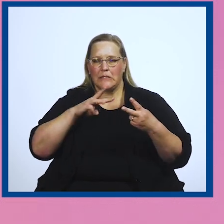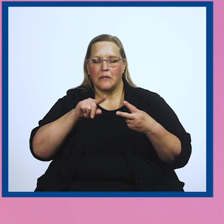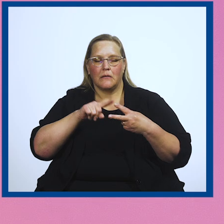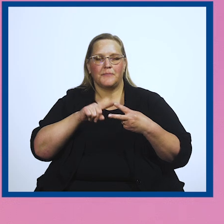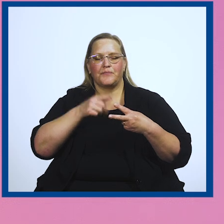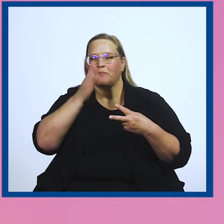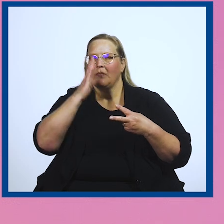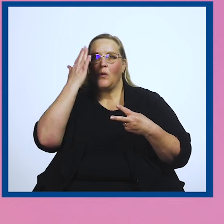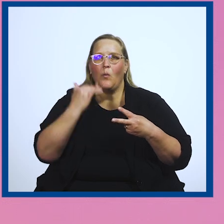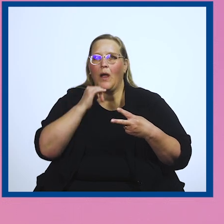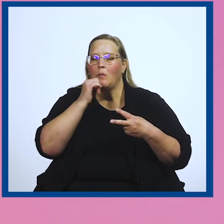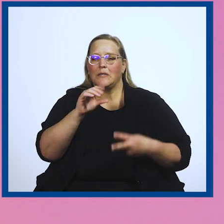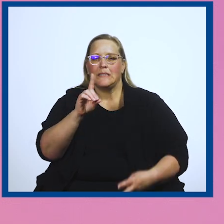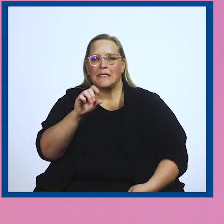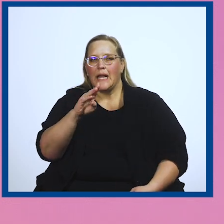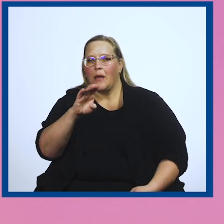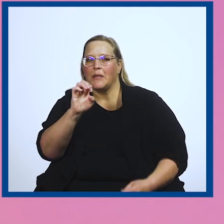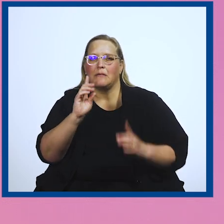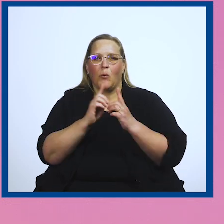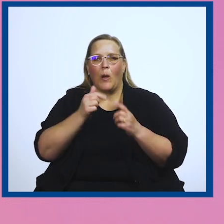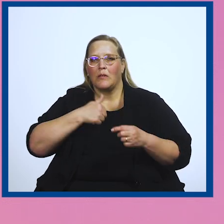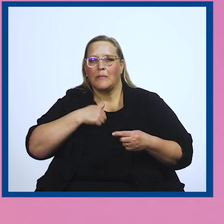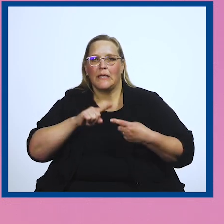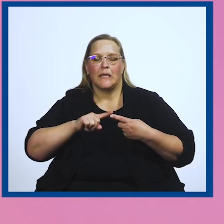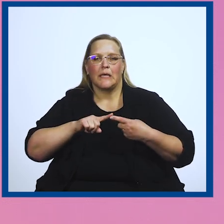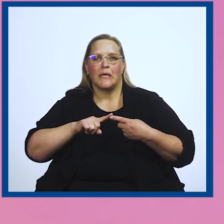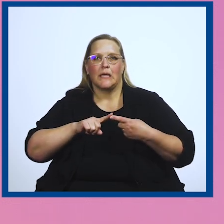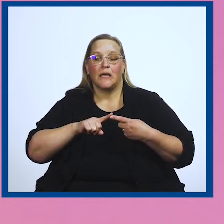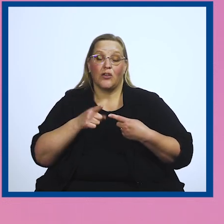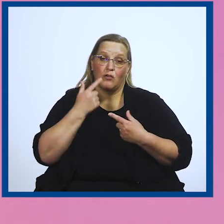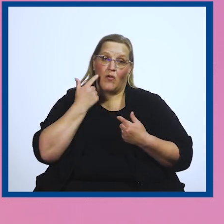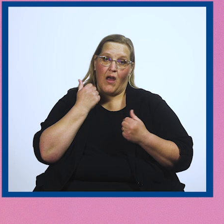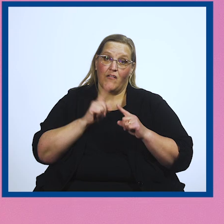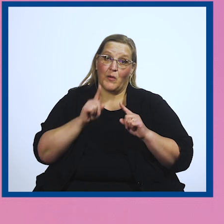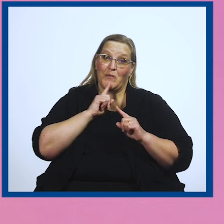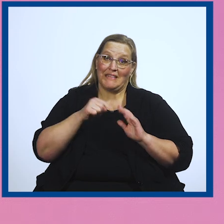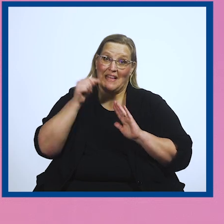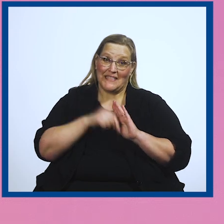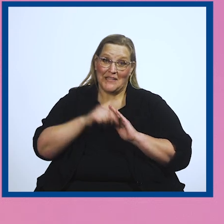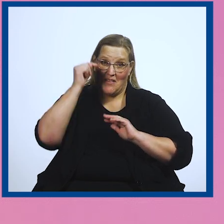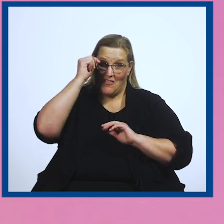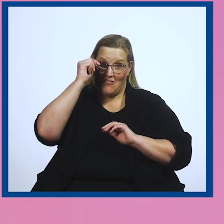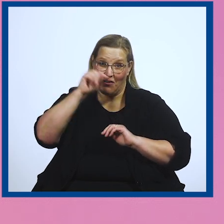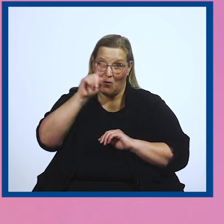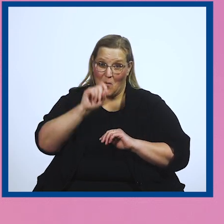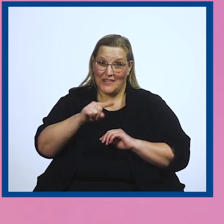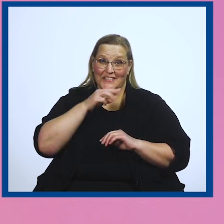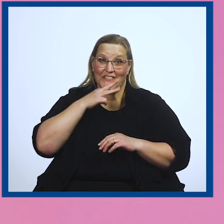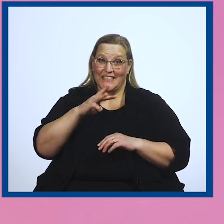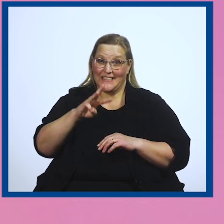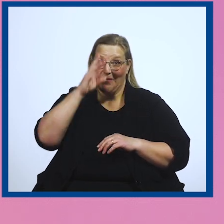God, why won't Debbie Wildermuth go out with me? Oh, you laugh about that. That's a deep theological question for a